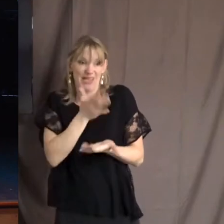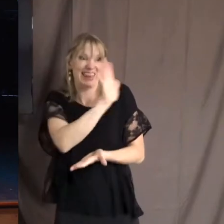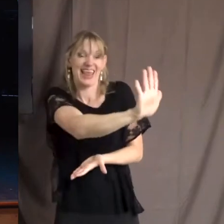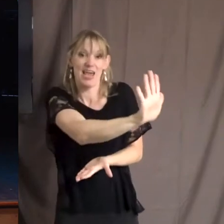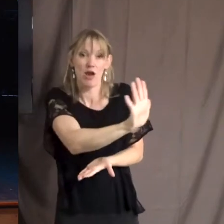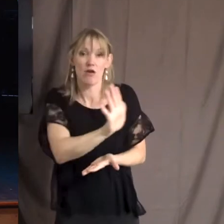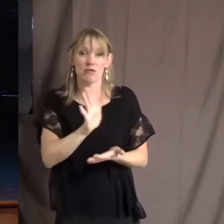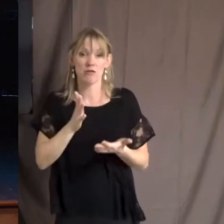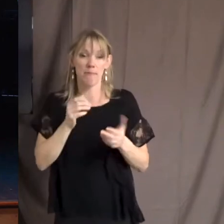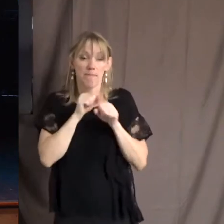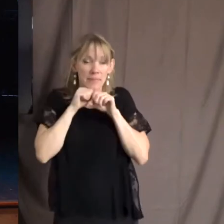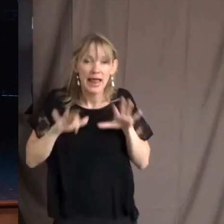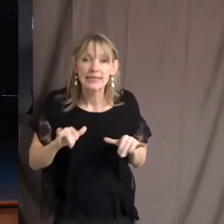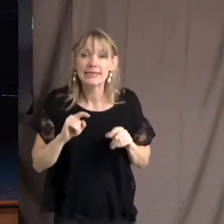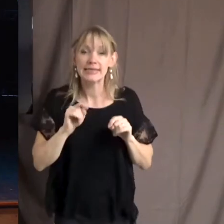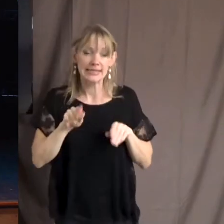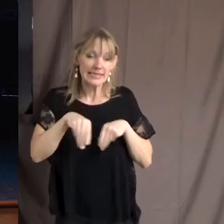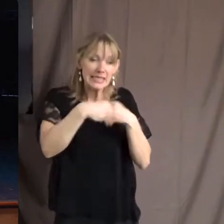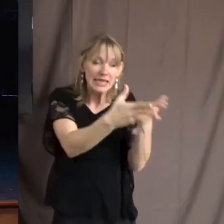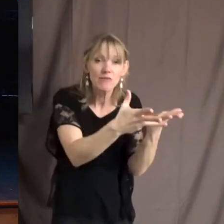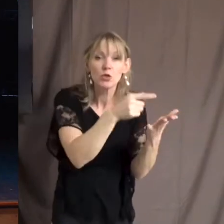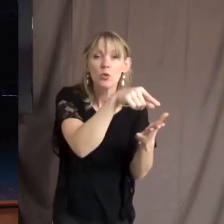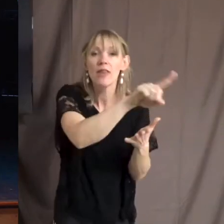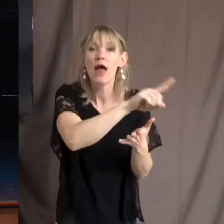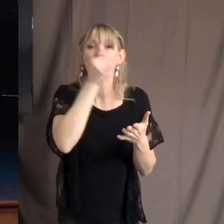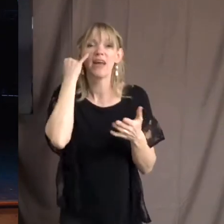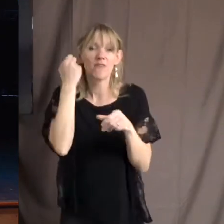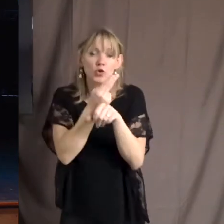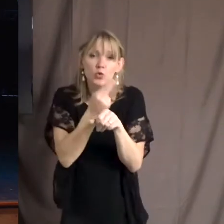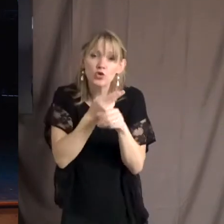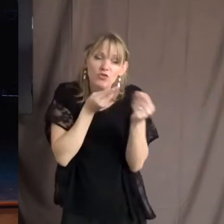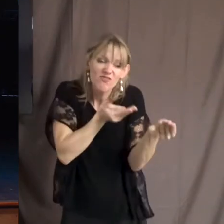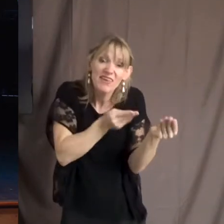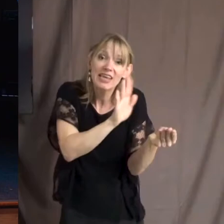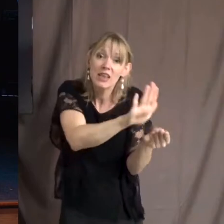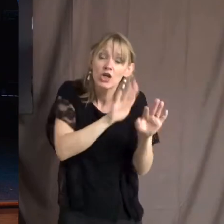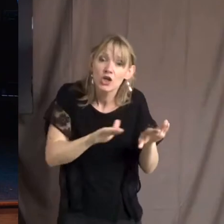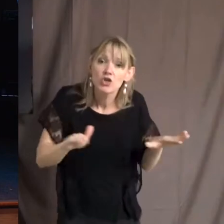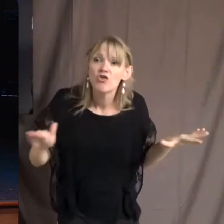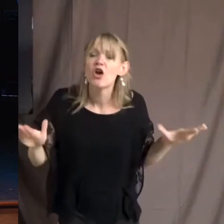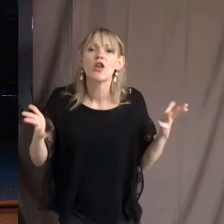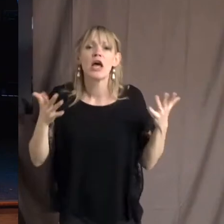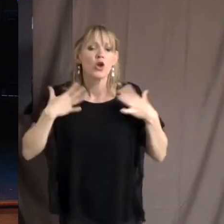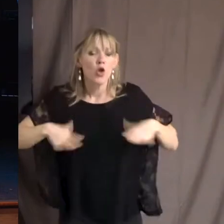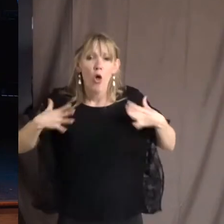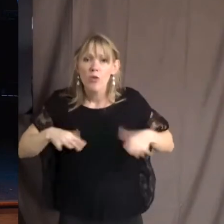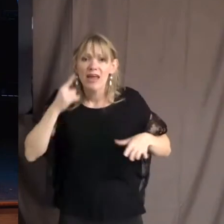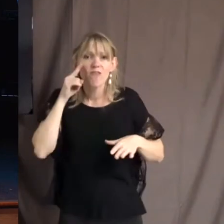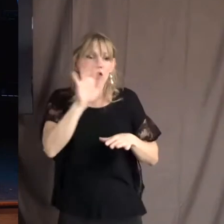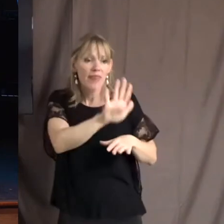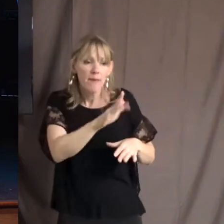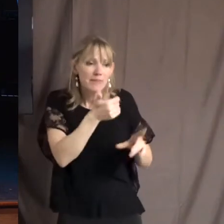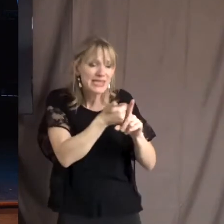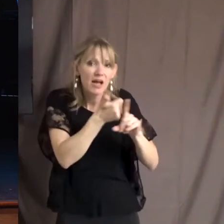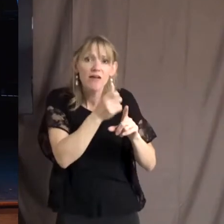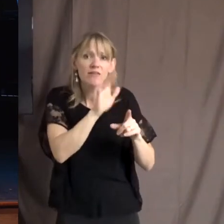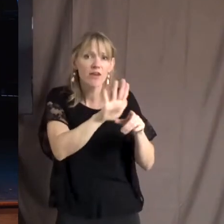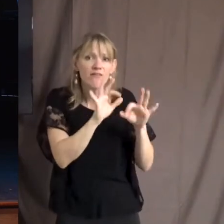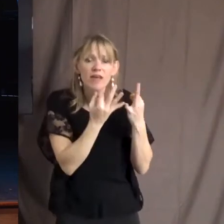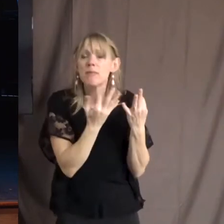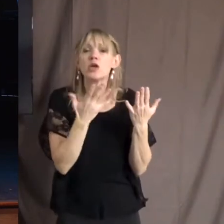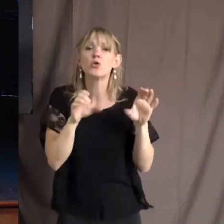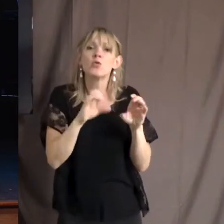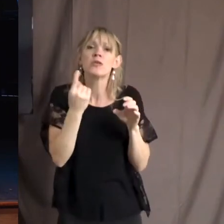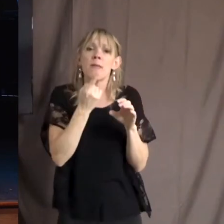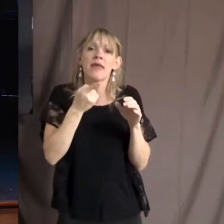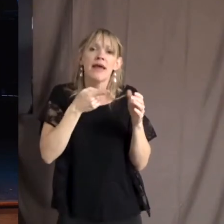it up to them. We give it gladly to them. If they're going to use it to feed their kids or to put clothing on their bodies or do something that will help